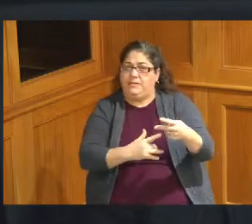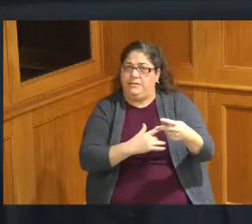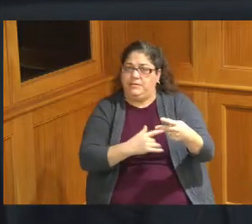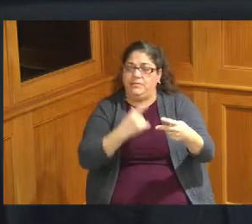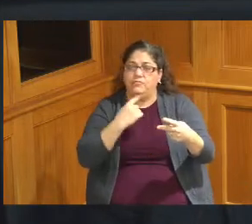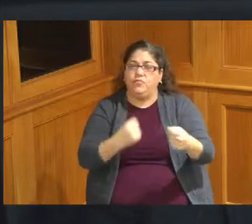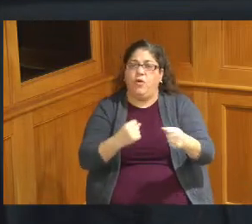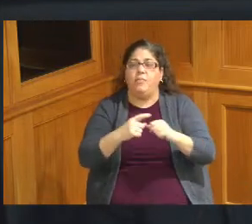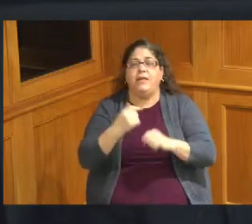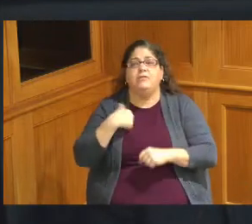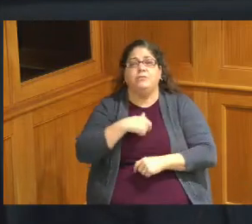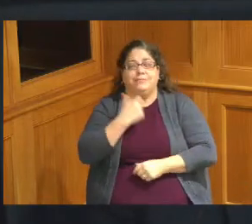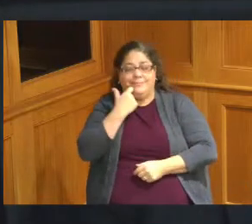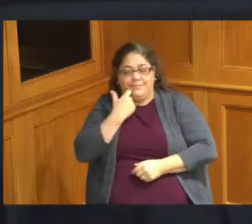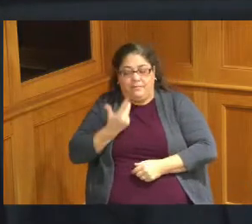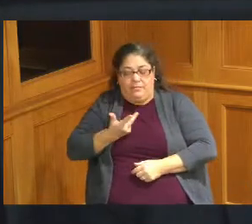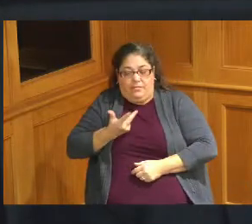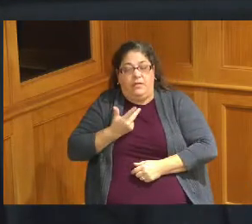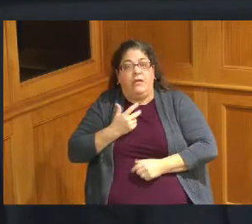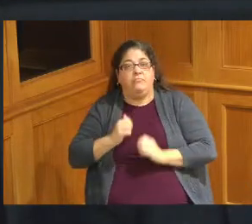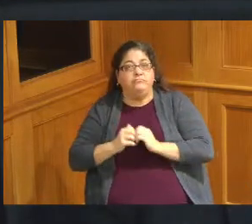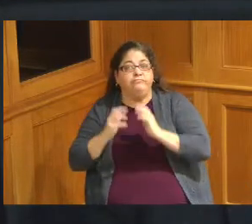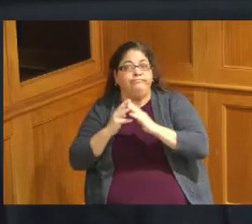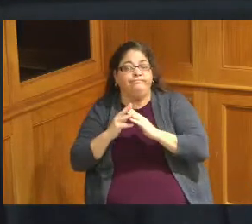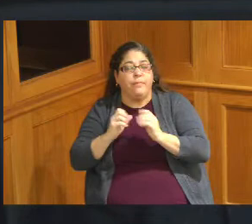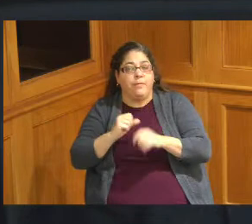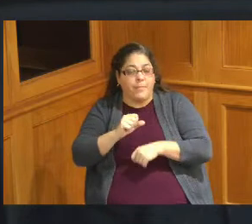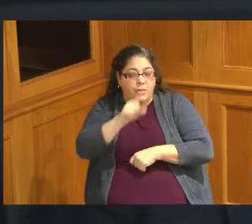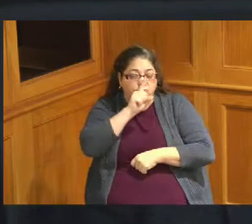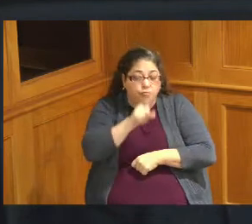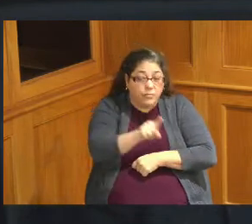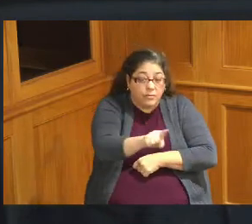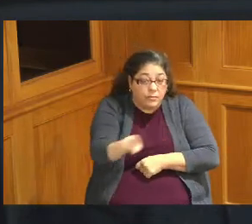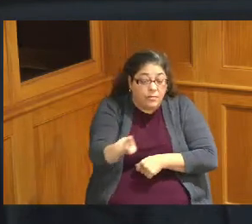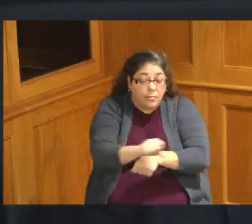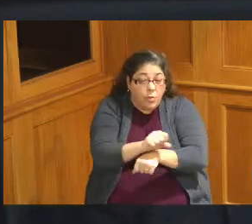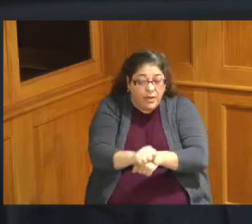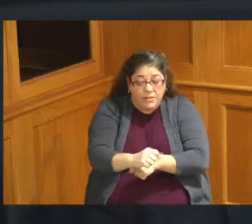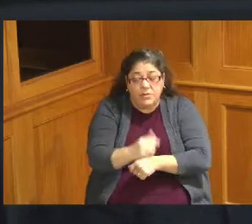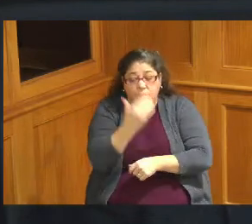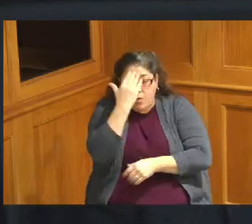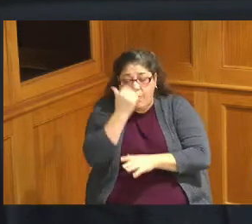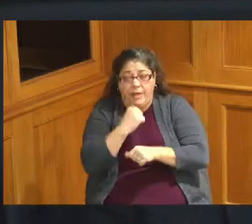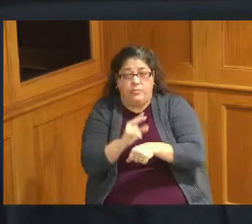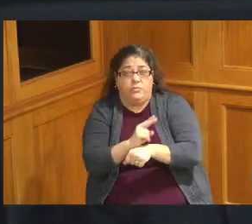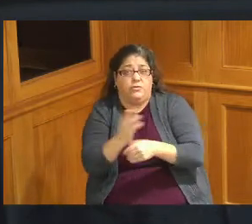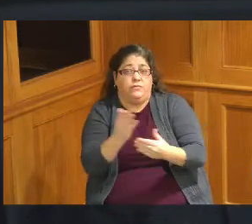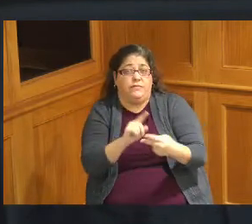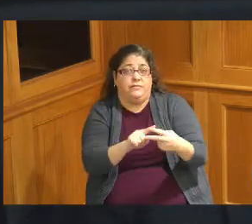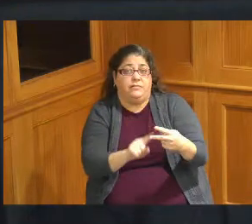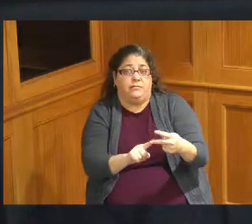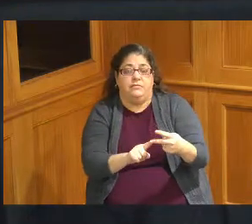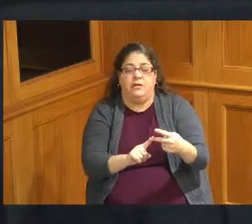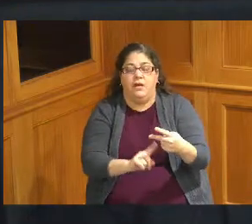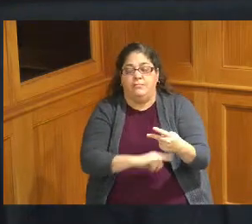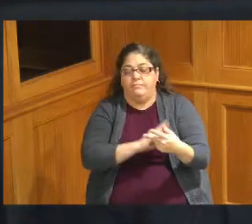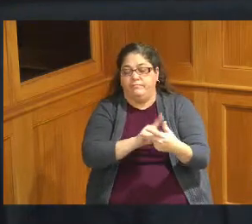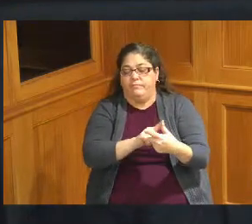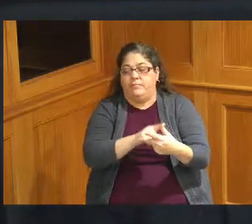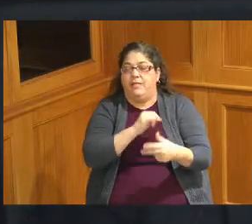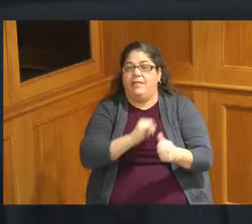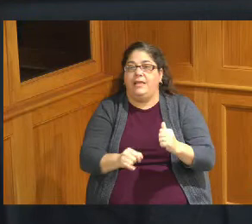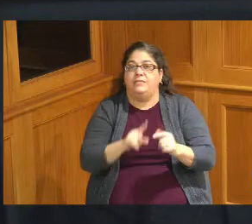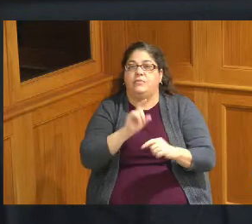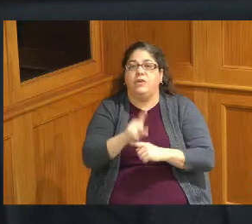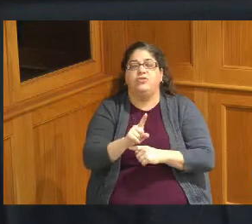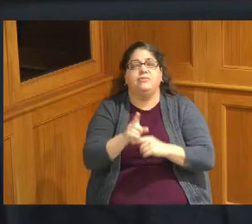recently implemented them, and I want to make sure that the employees are taking advantage of these programs. And then my last question is just about